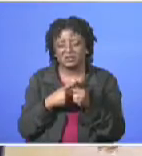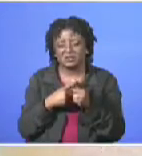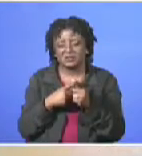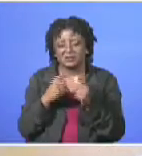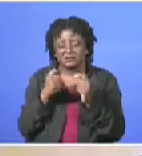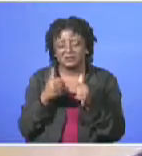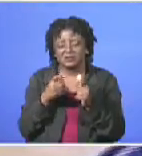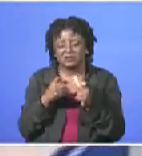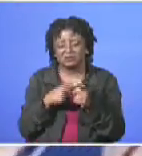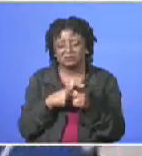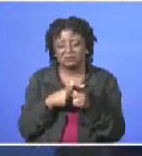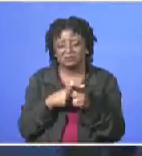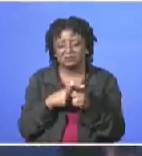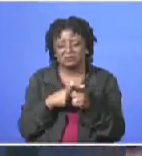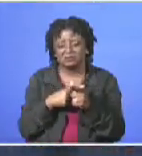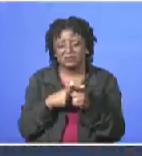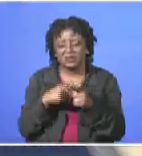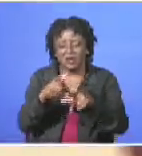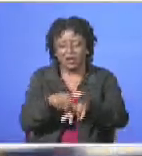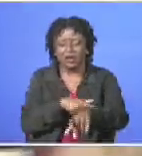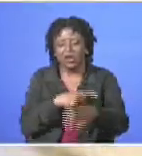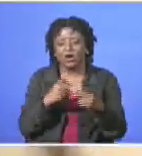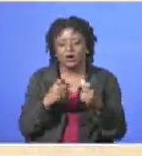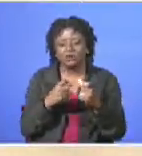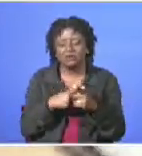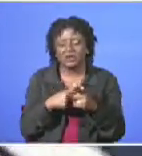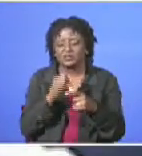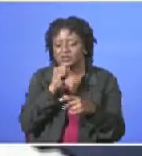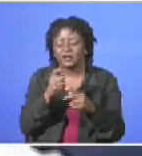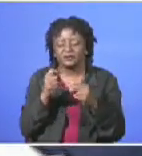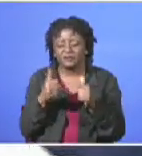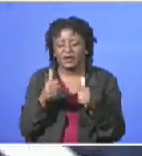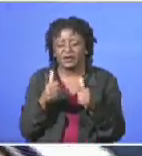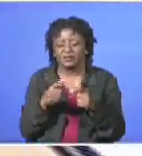I'm really going to focus on us